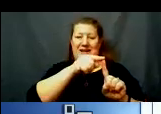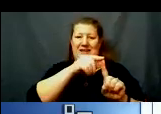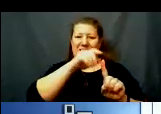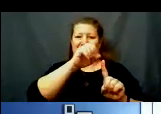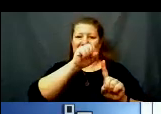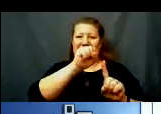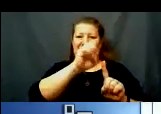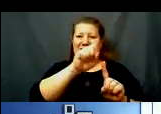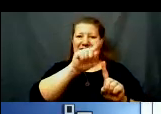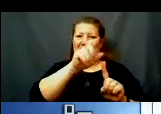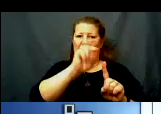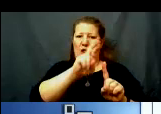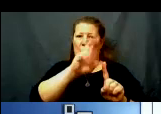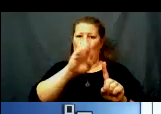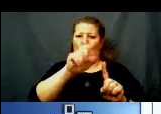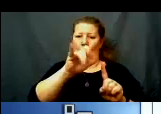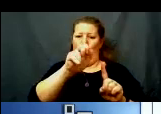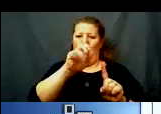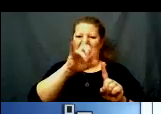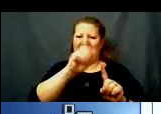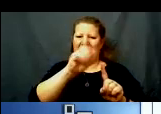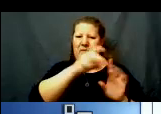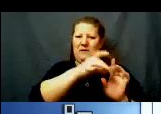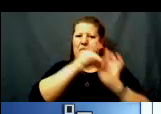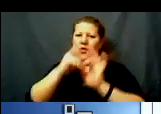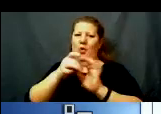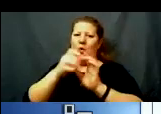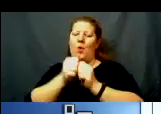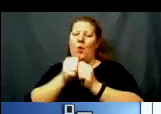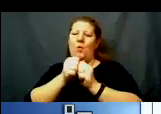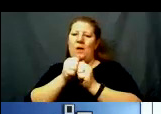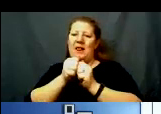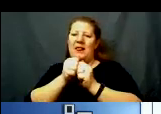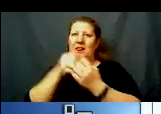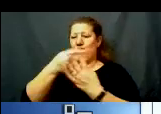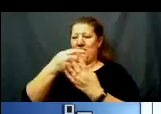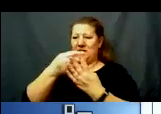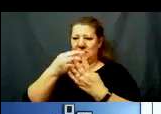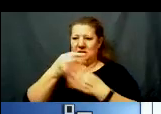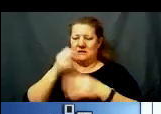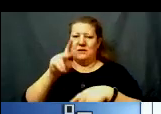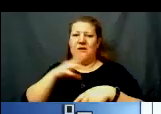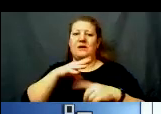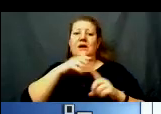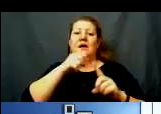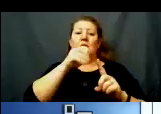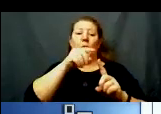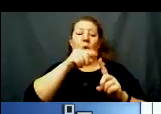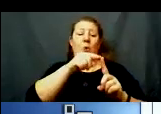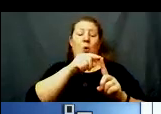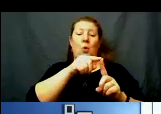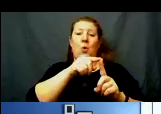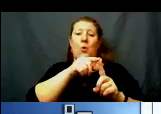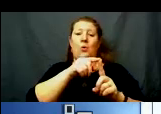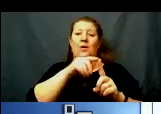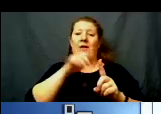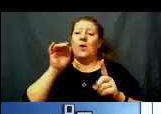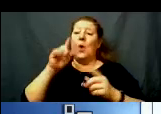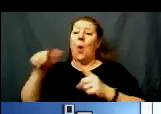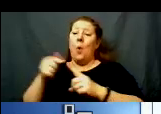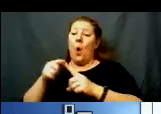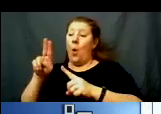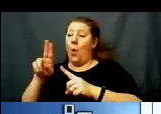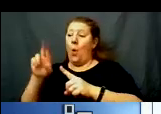really set the stage for the rest of the talk. Settler colonialism is a core foundation, not only of the United States, I mean, that's what happened when the United States